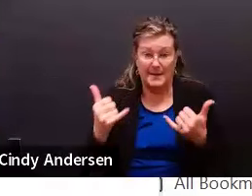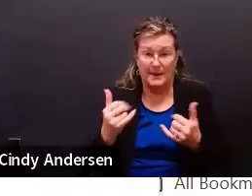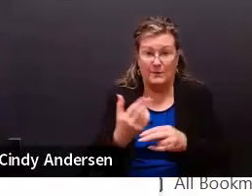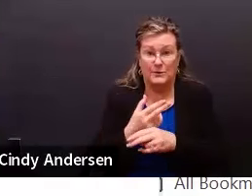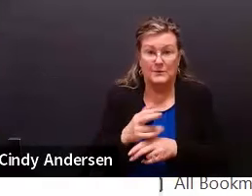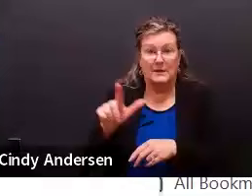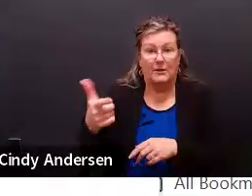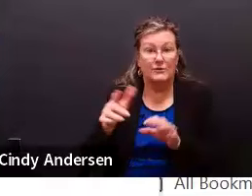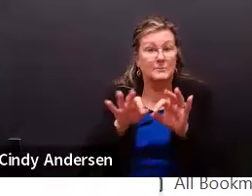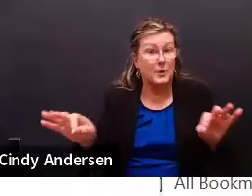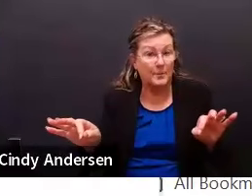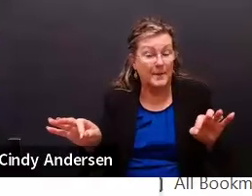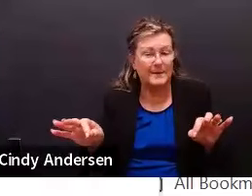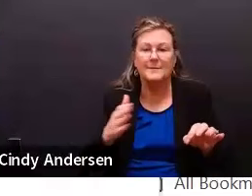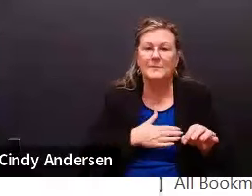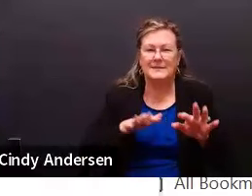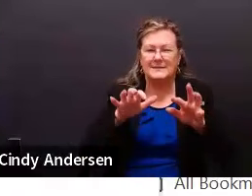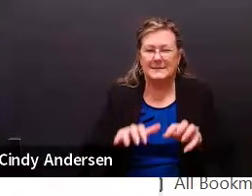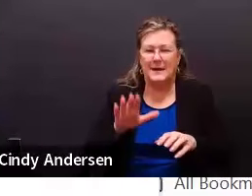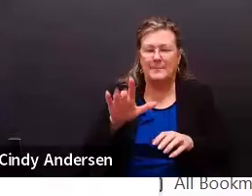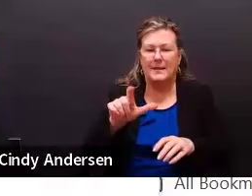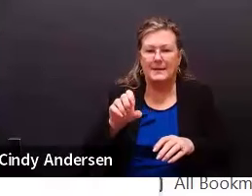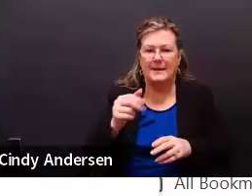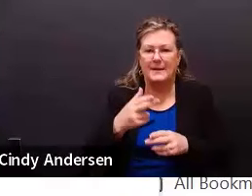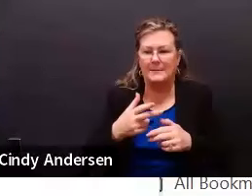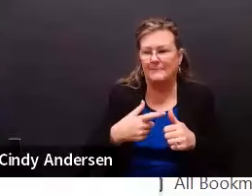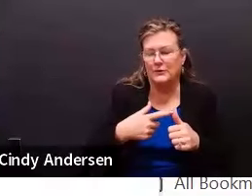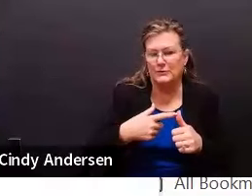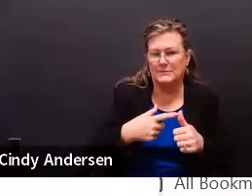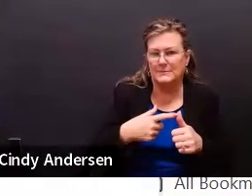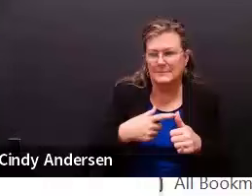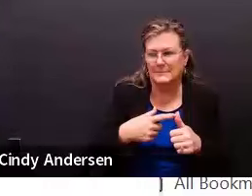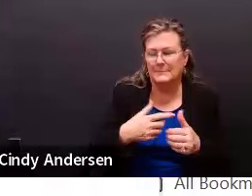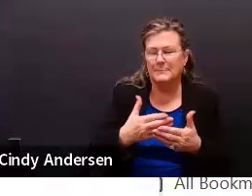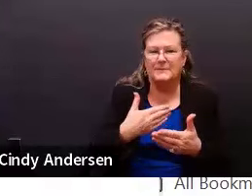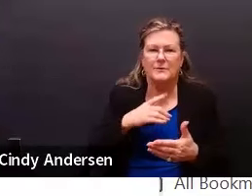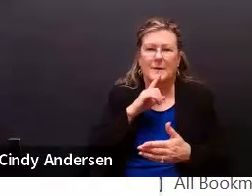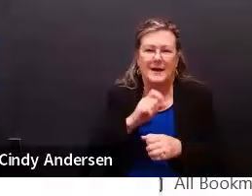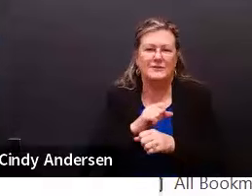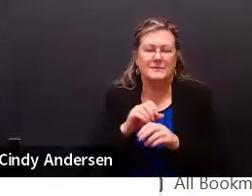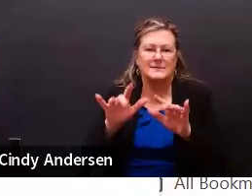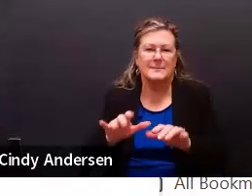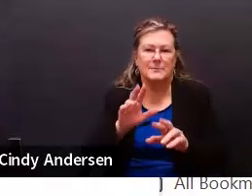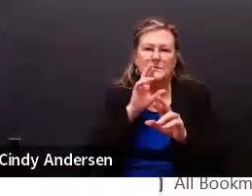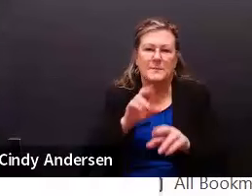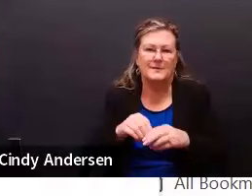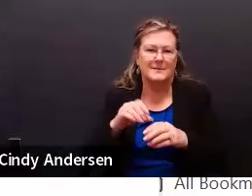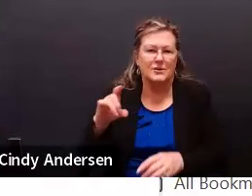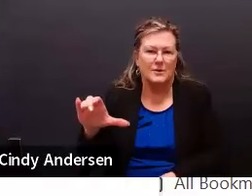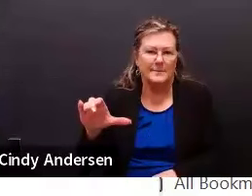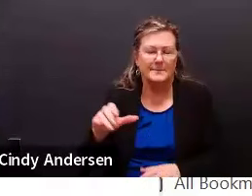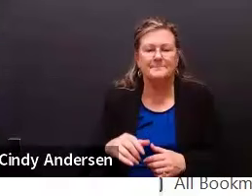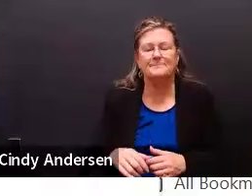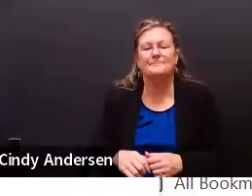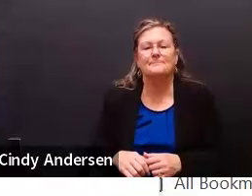alternate diploma? If you would please type your LEA name first, and then before you actually put a response in the document.